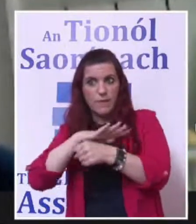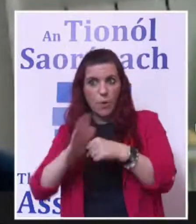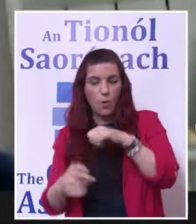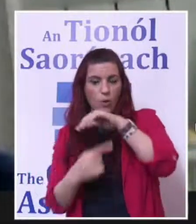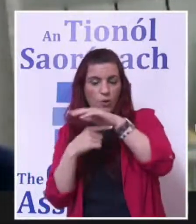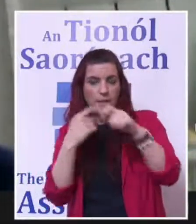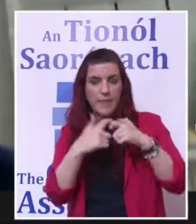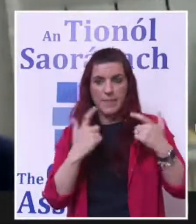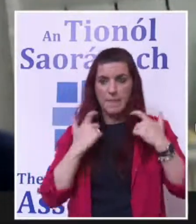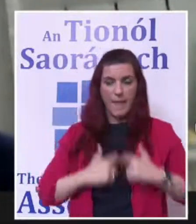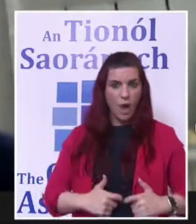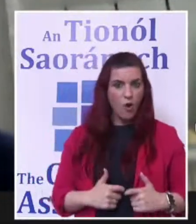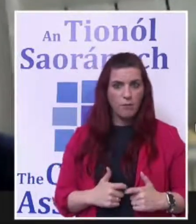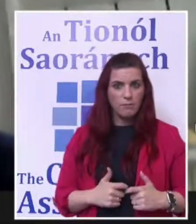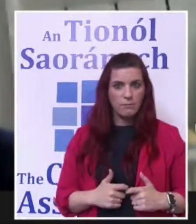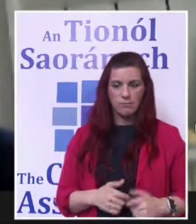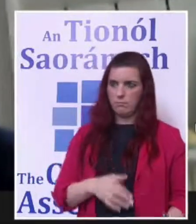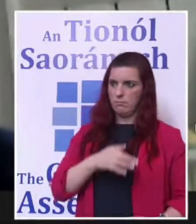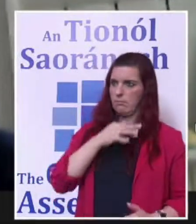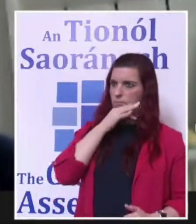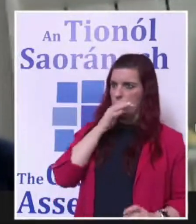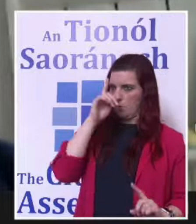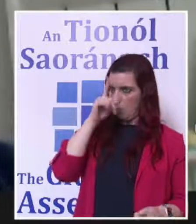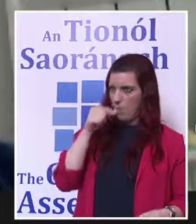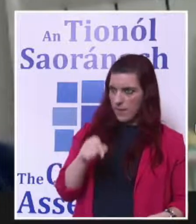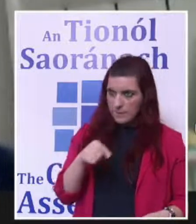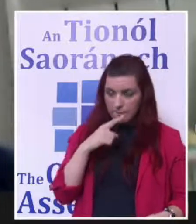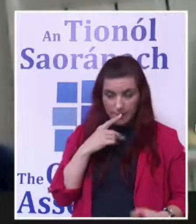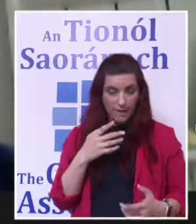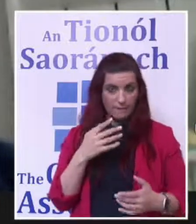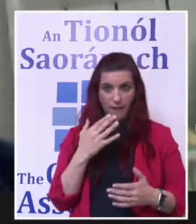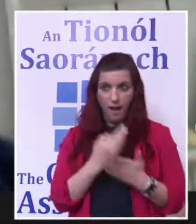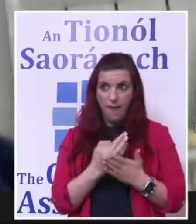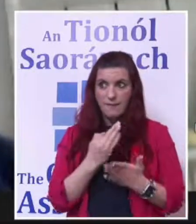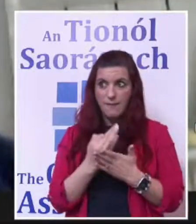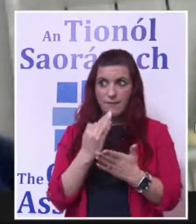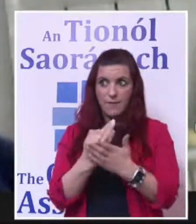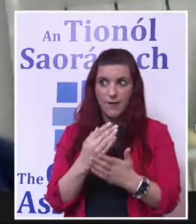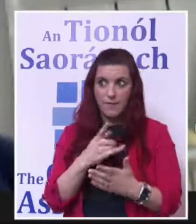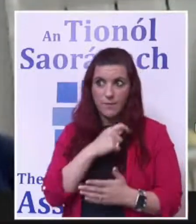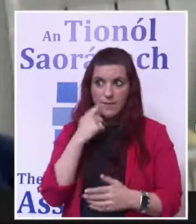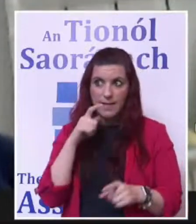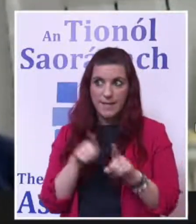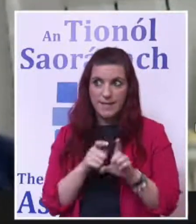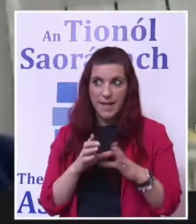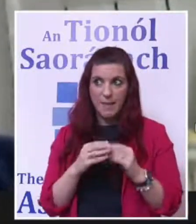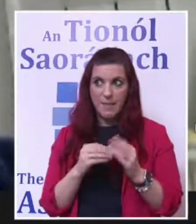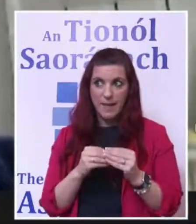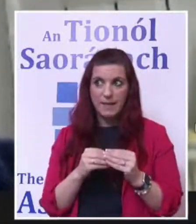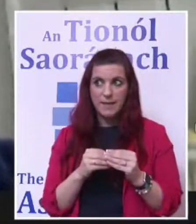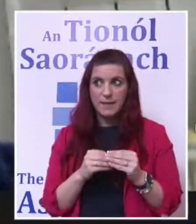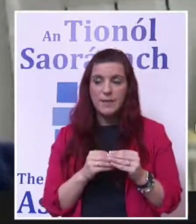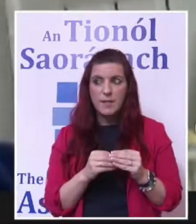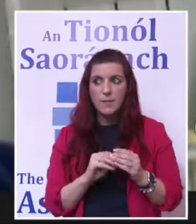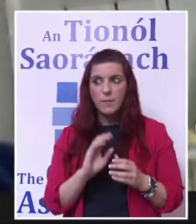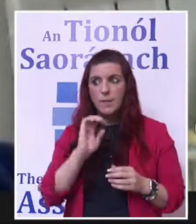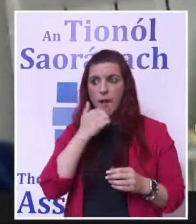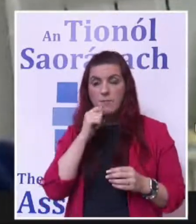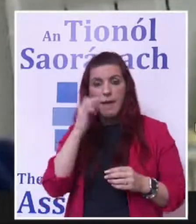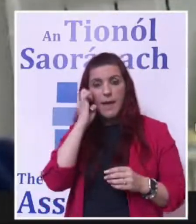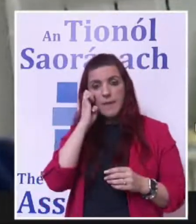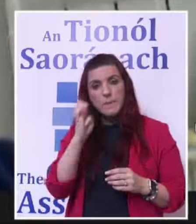is extraordinary. It's almost a common theme anytime I'm brought in by such companies, because the